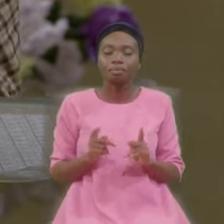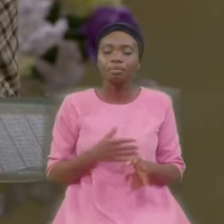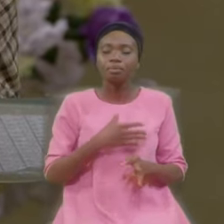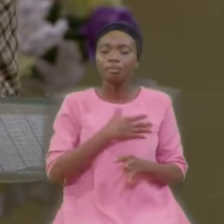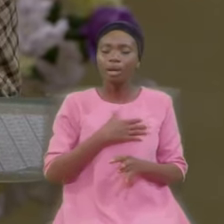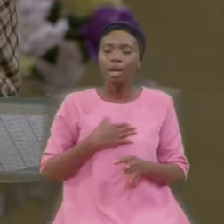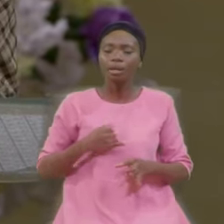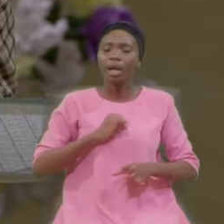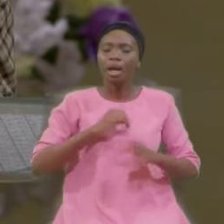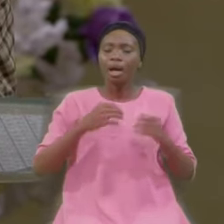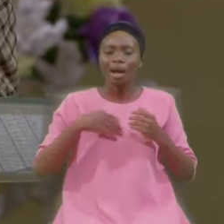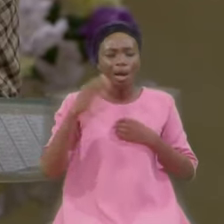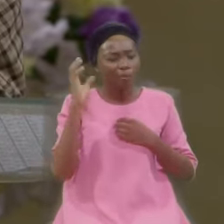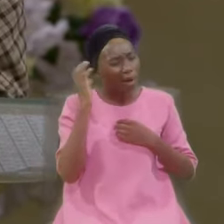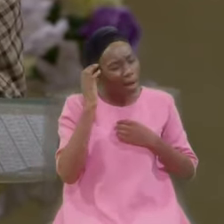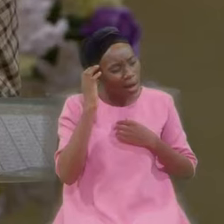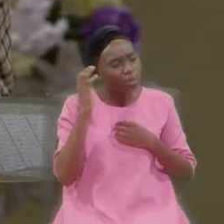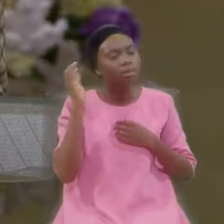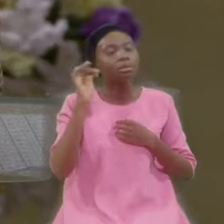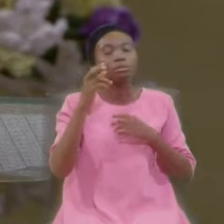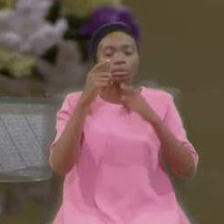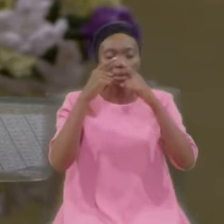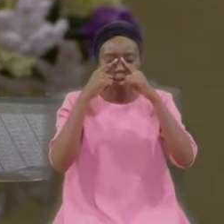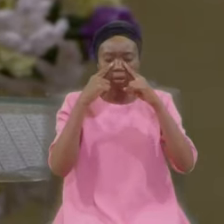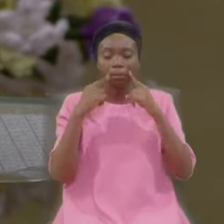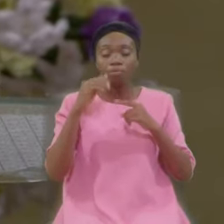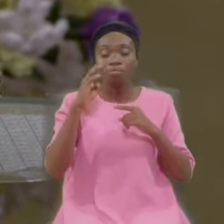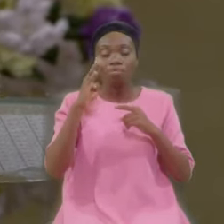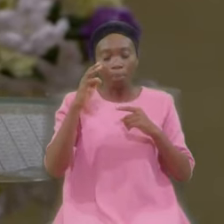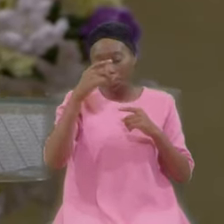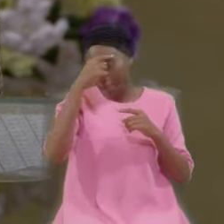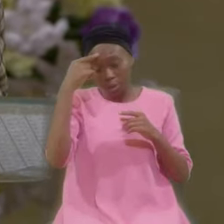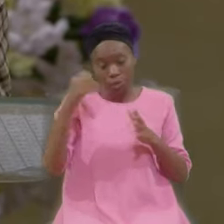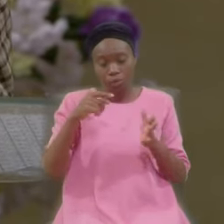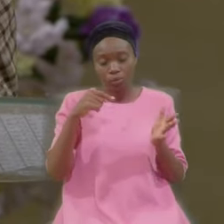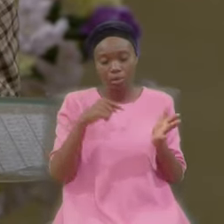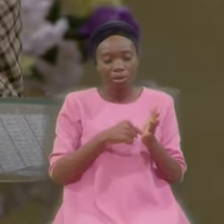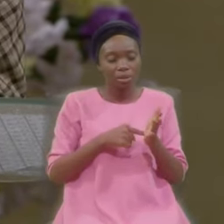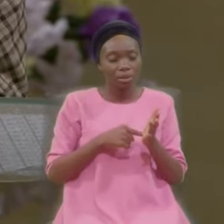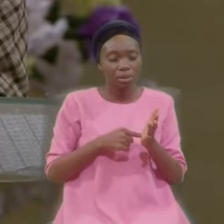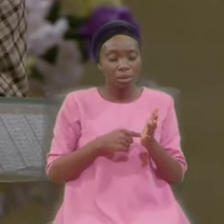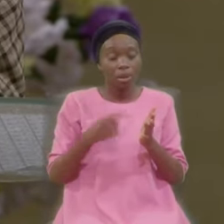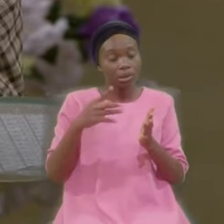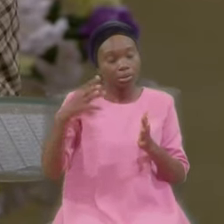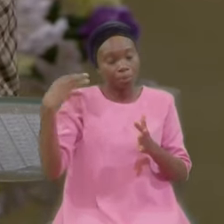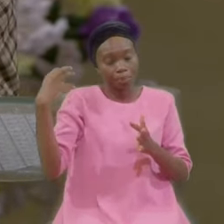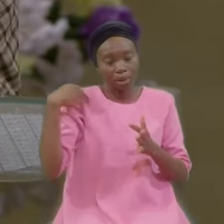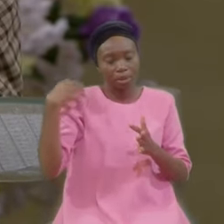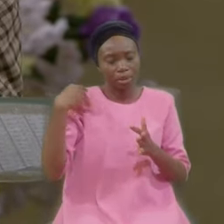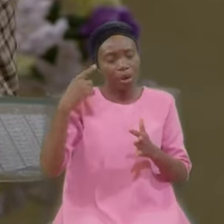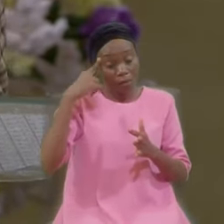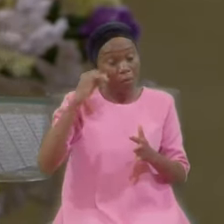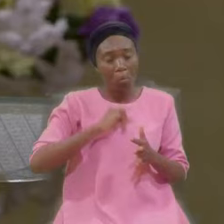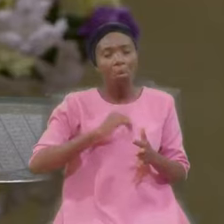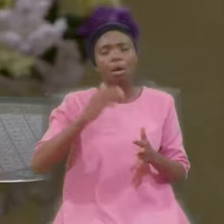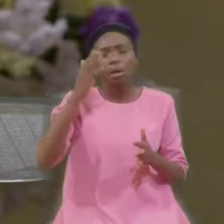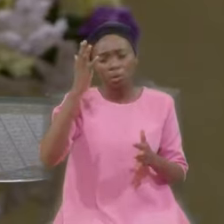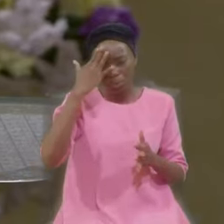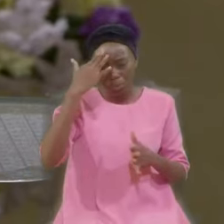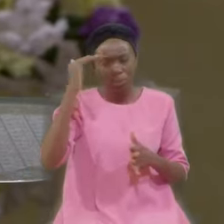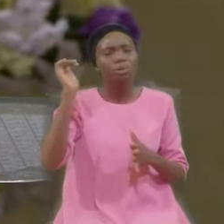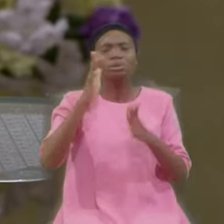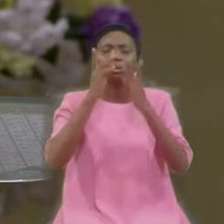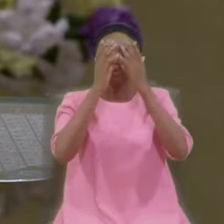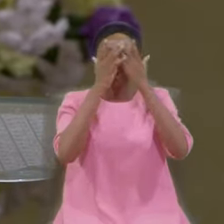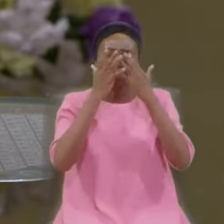and have heard their cry by reason of their taskmasters, for I know their